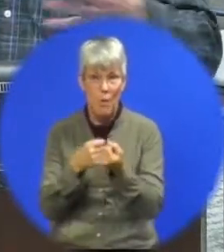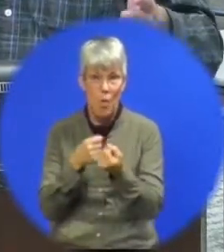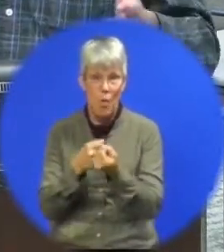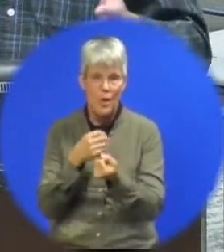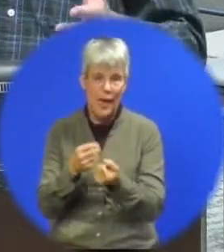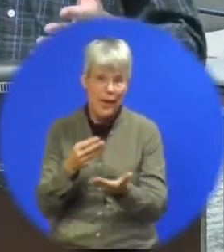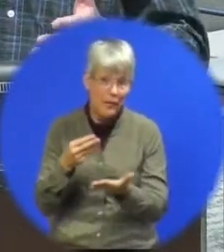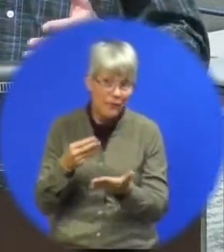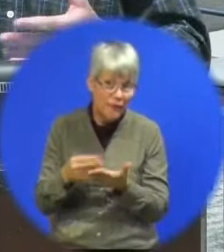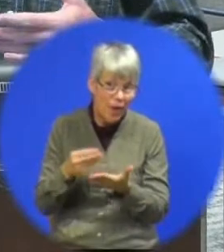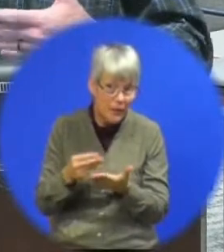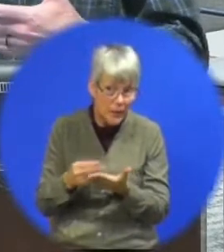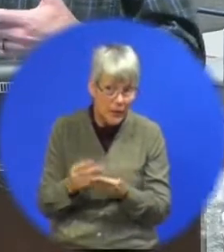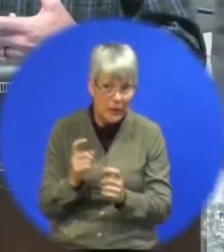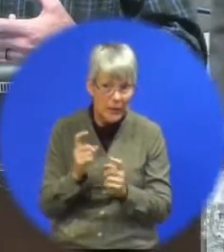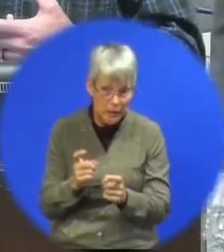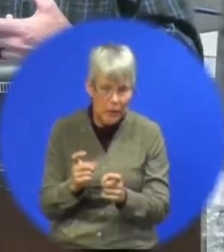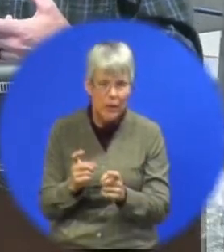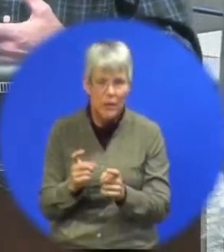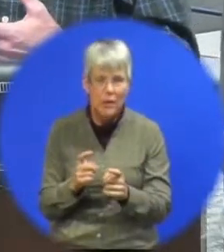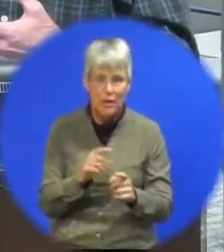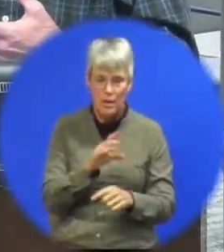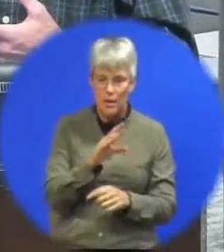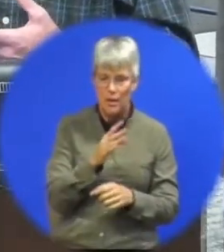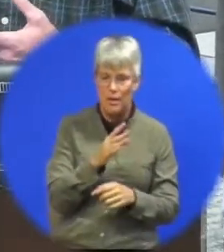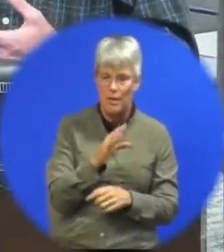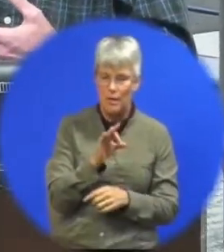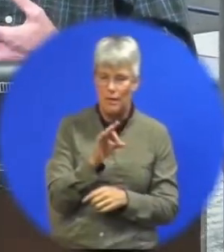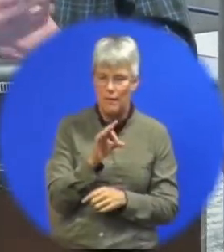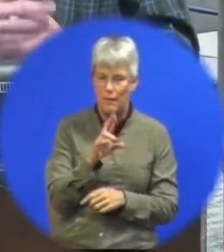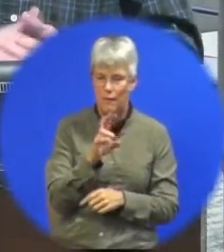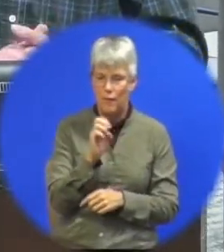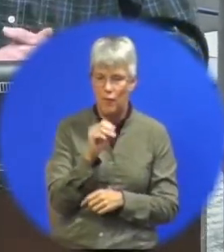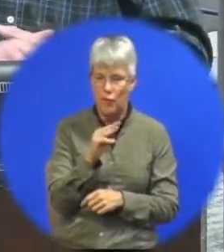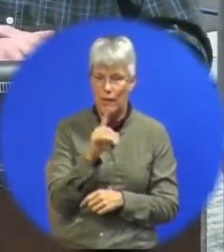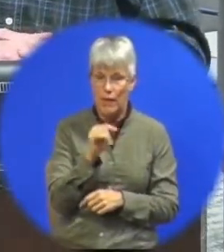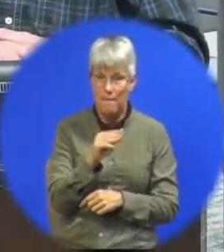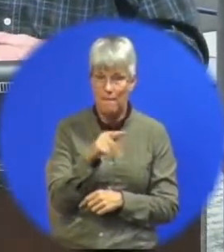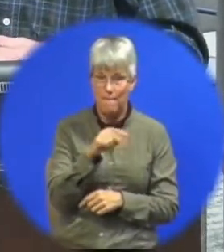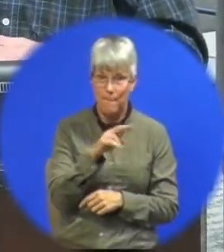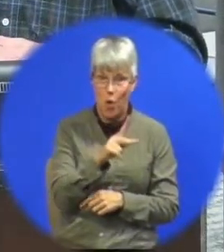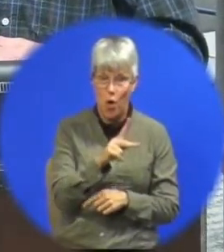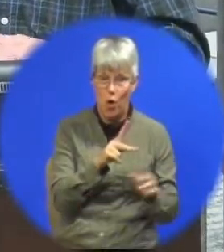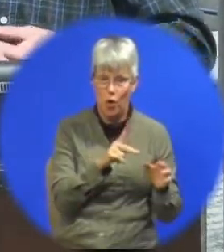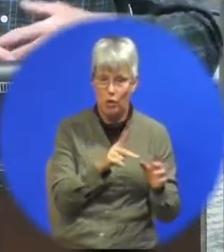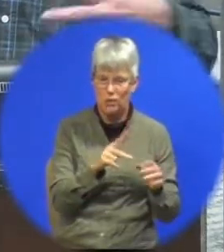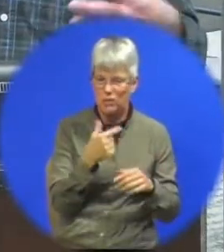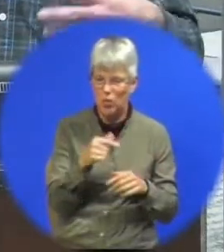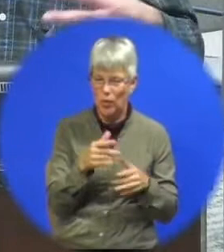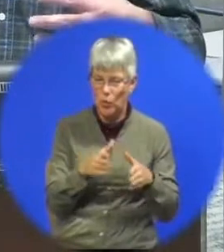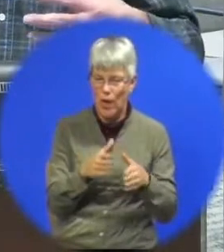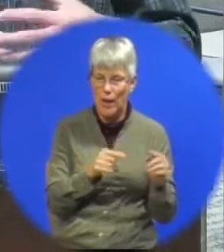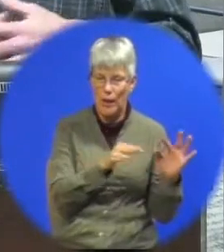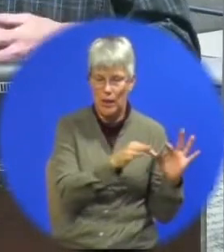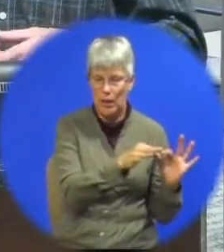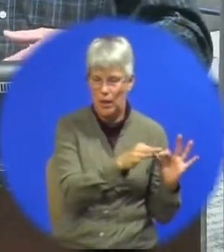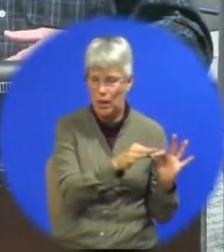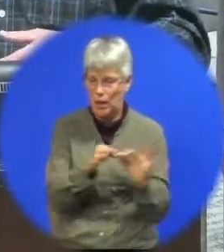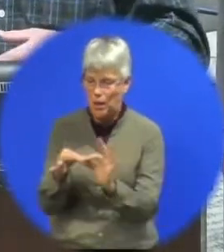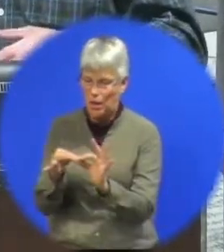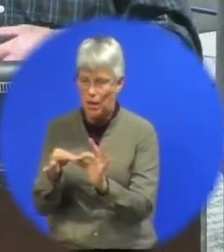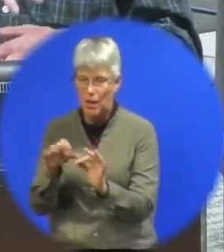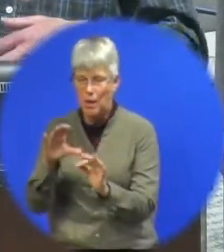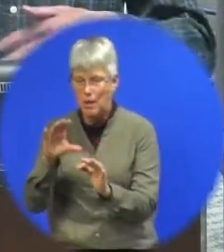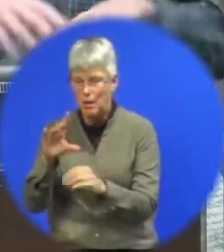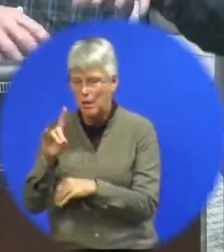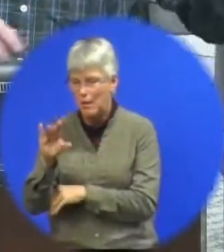an extension from Freedom Park and that part of the Greenway up to the property, and including that in the Fauna Flora State Trail